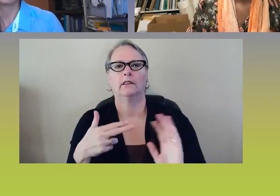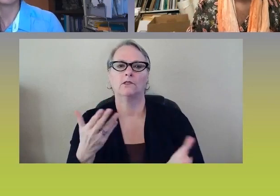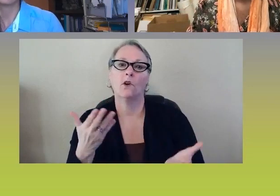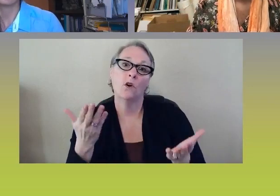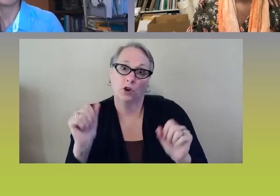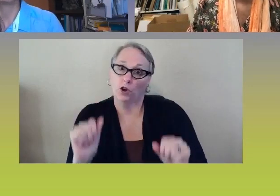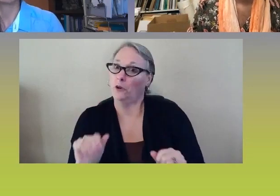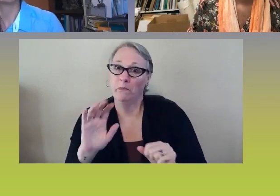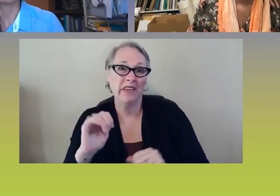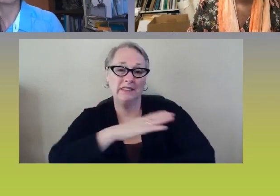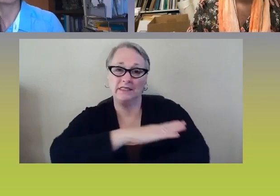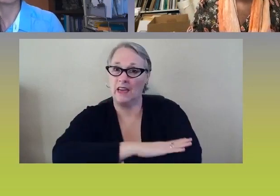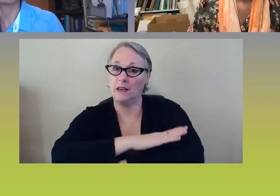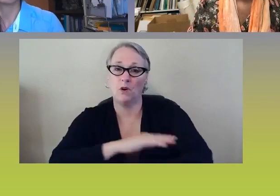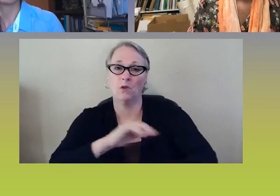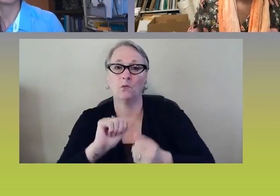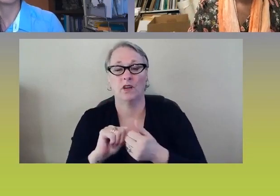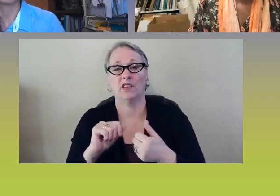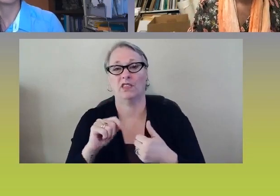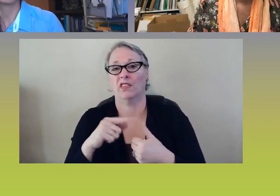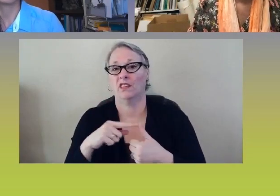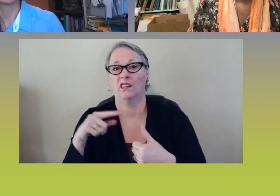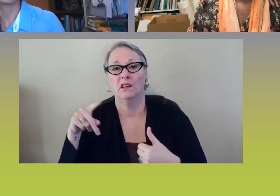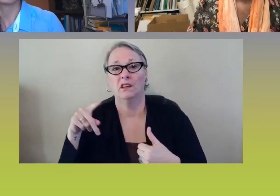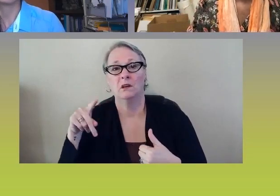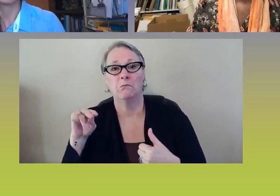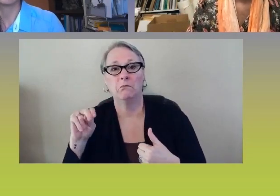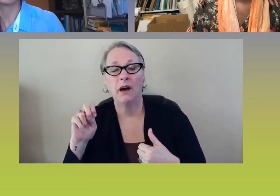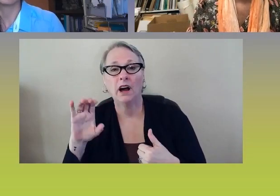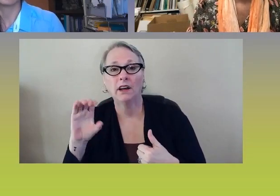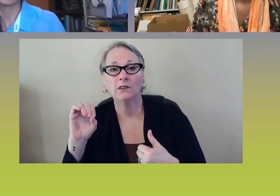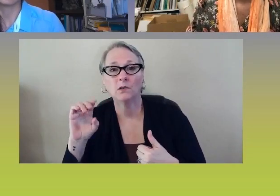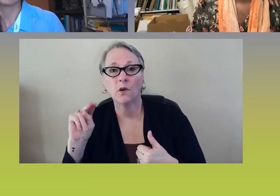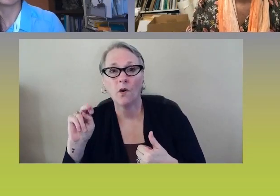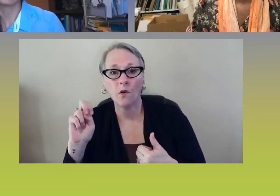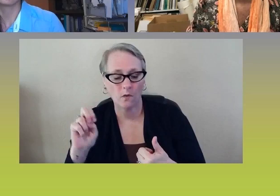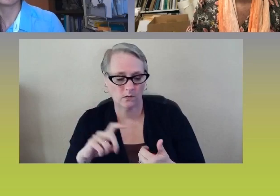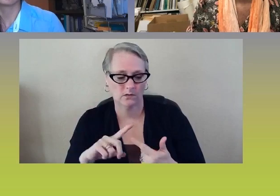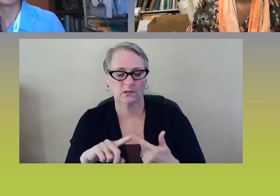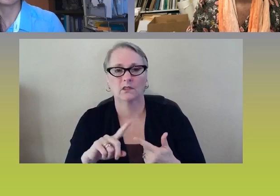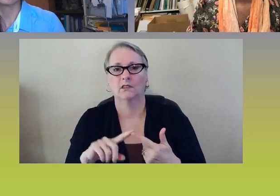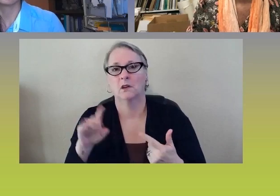pine cones and bark and all the natural, um,